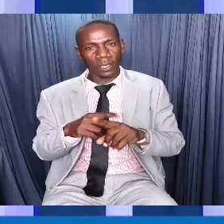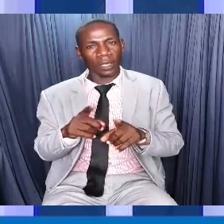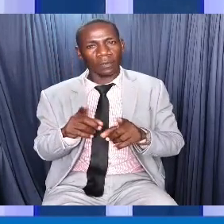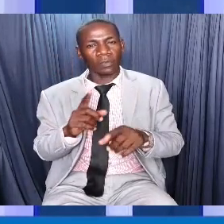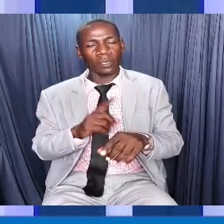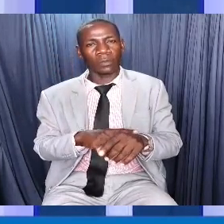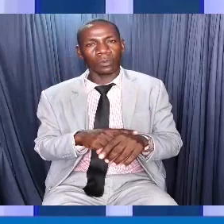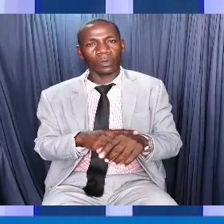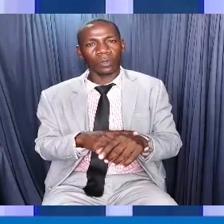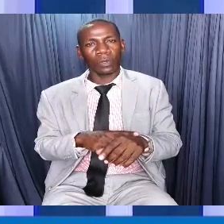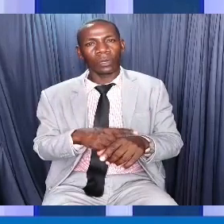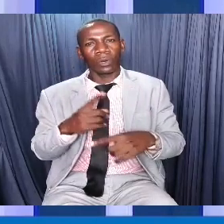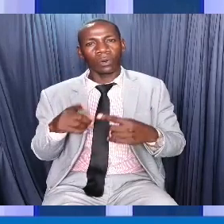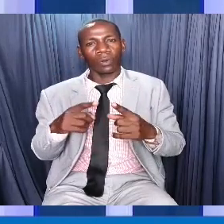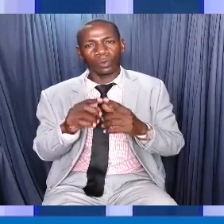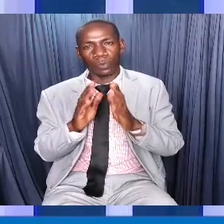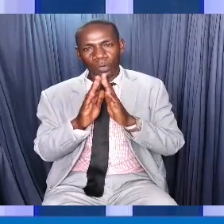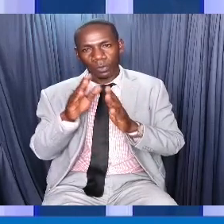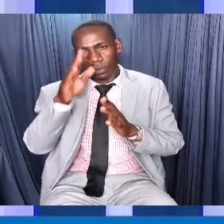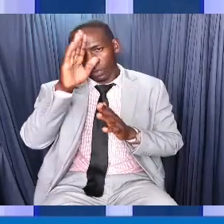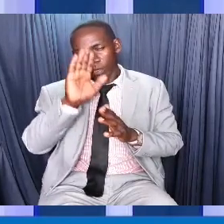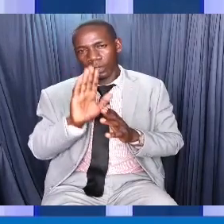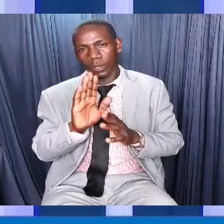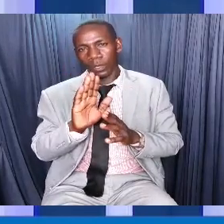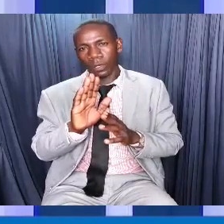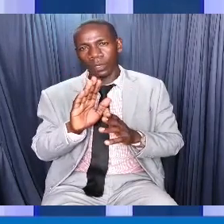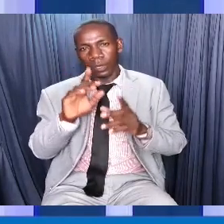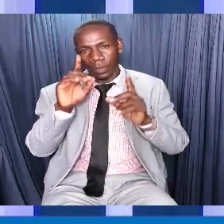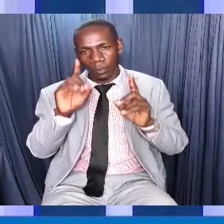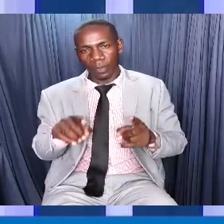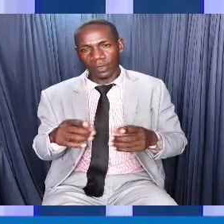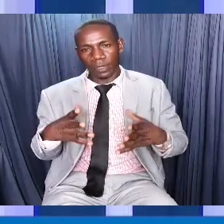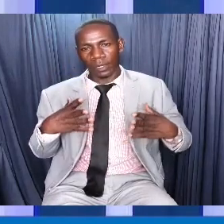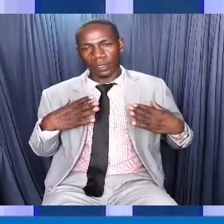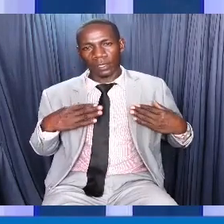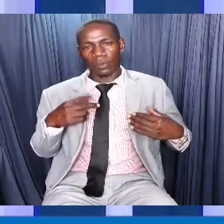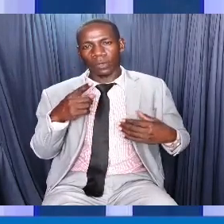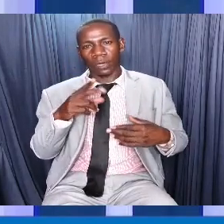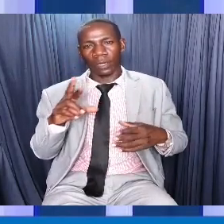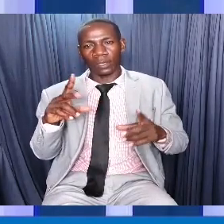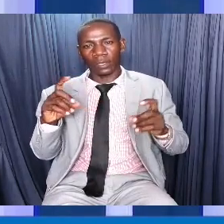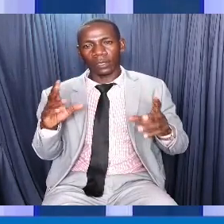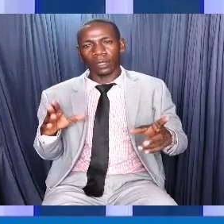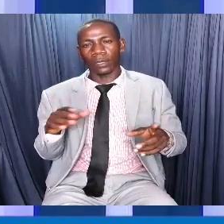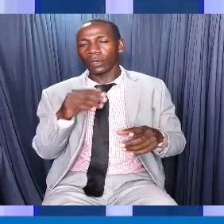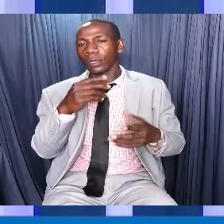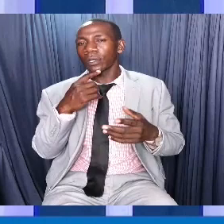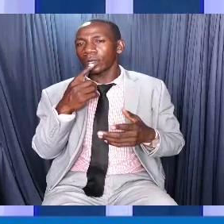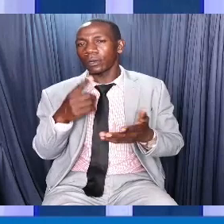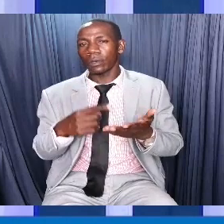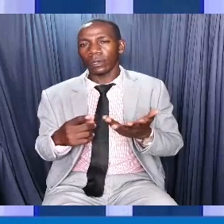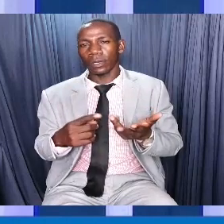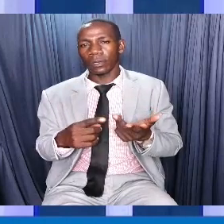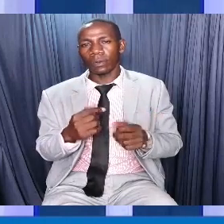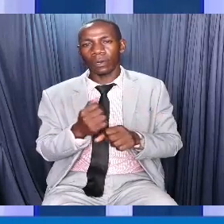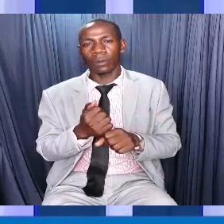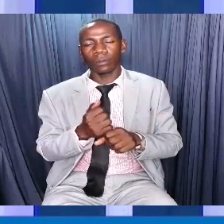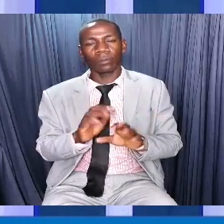why you ought every time. Unapoenda kumuomba Mungu. Whenever you go and pray to God. La kwanza ukubali umdhambi. First of all accept your sin. Usihesabu haki zako. Don't count your rights.